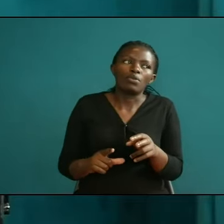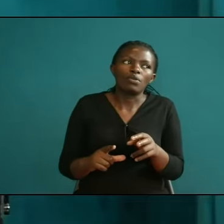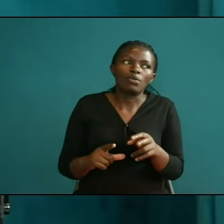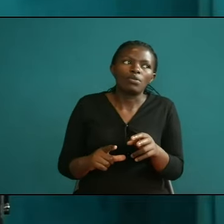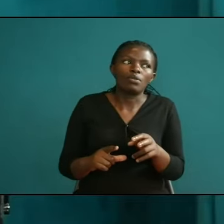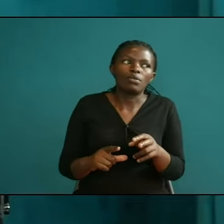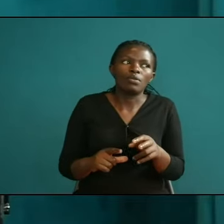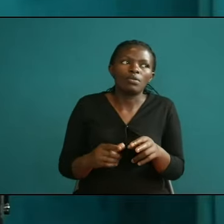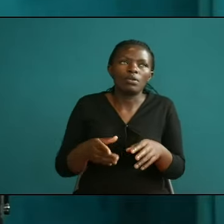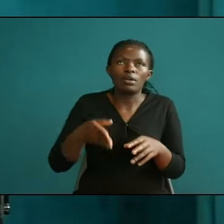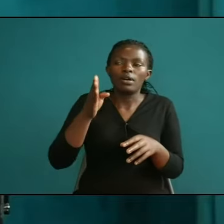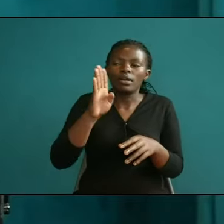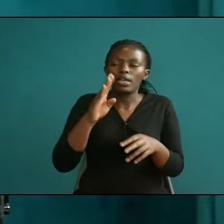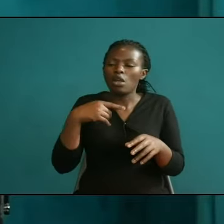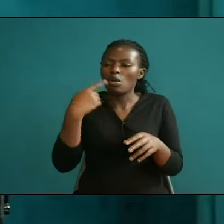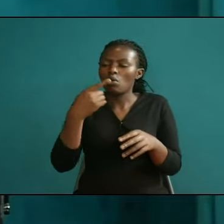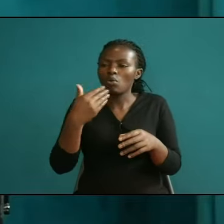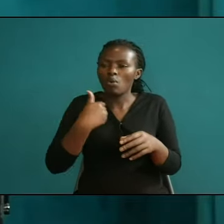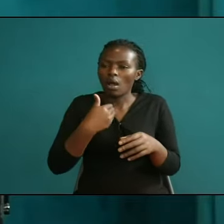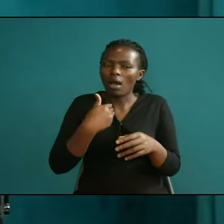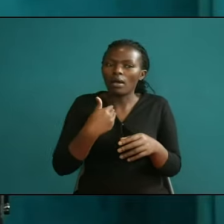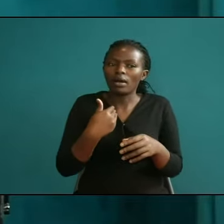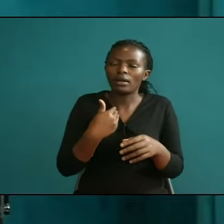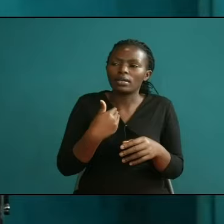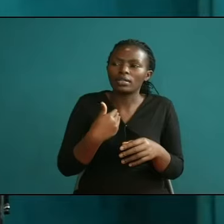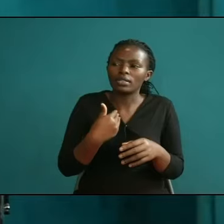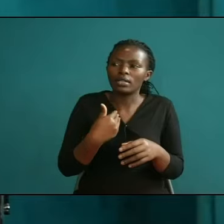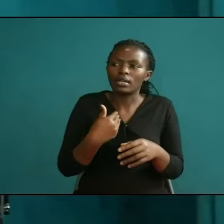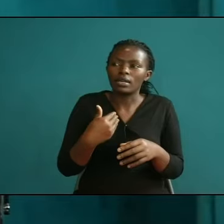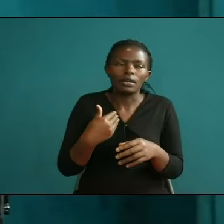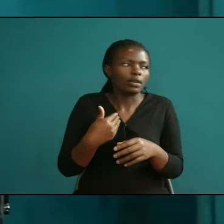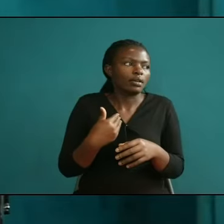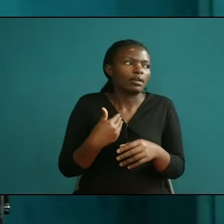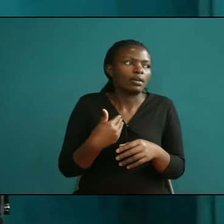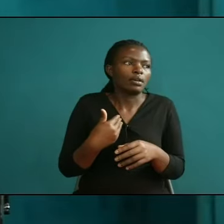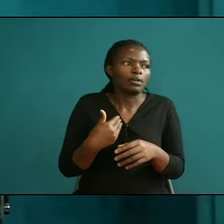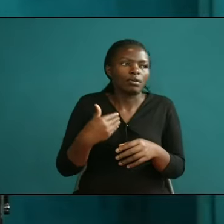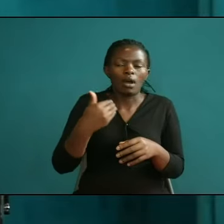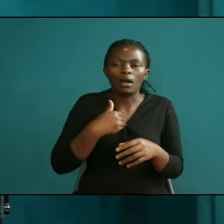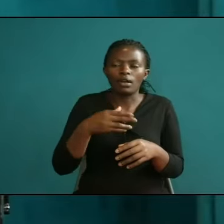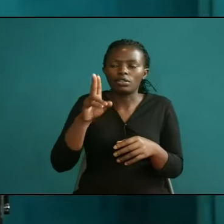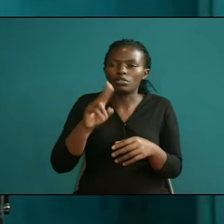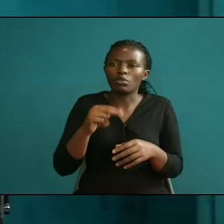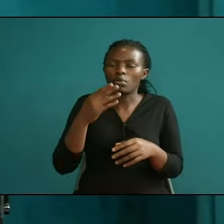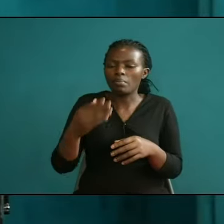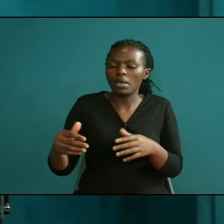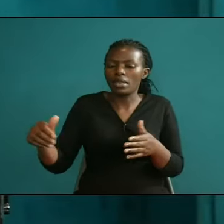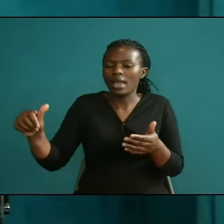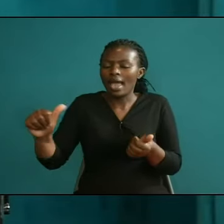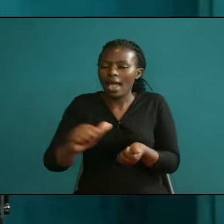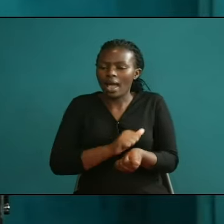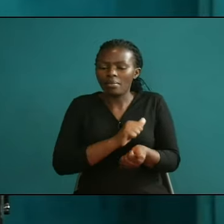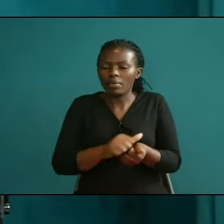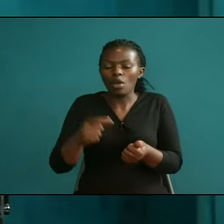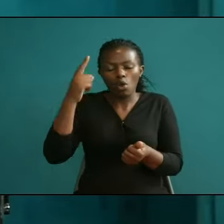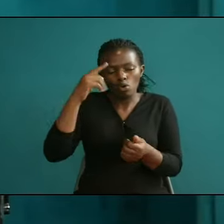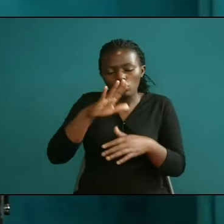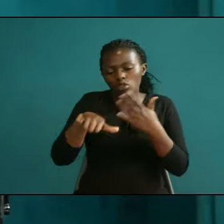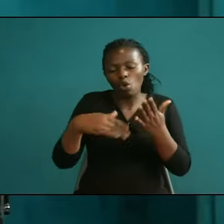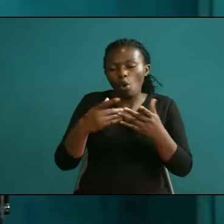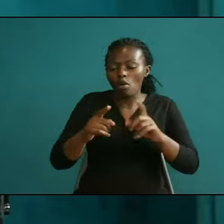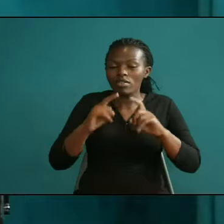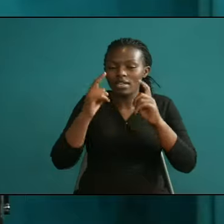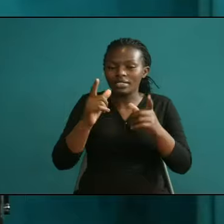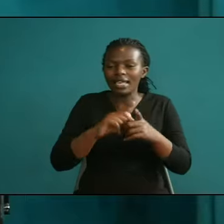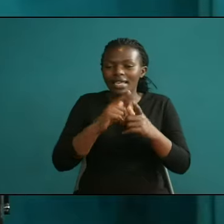behalf. He who has most been abused by their ingratitude, who knows their sin and also their